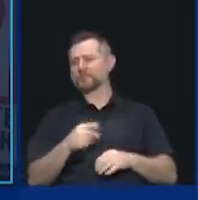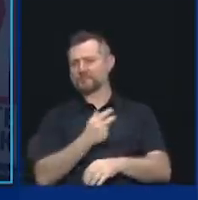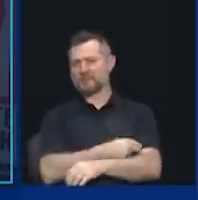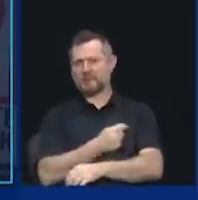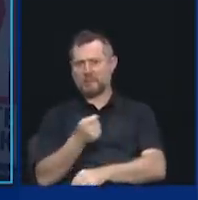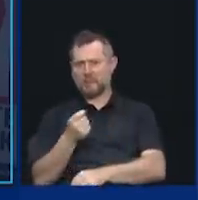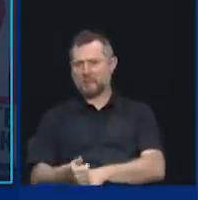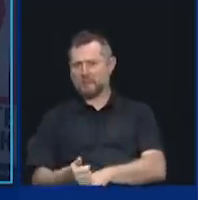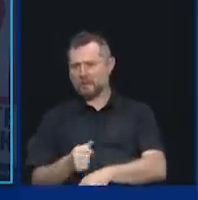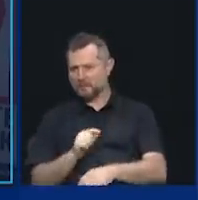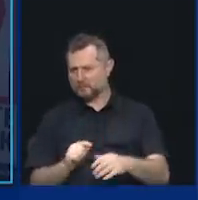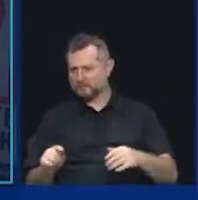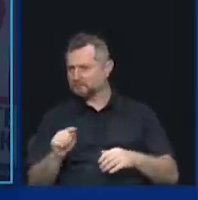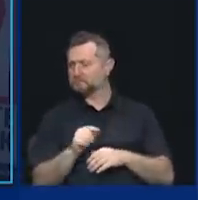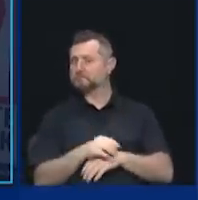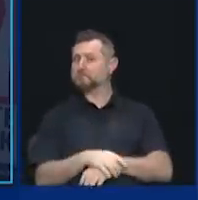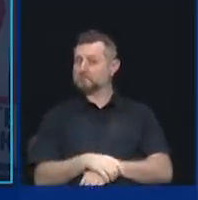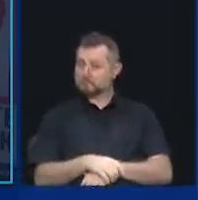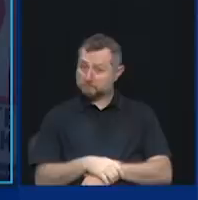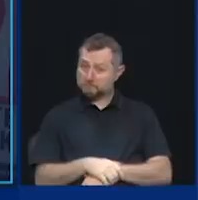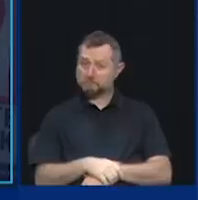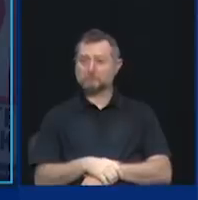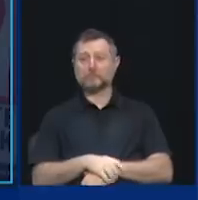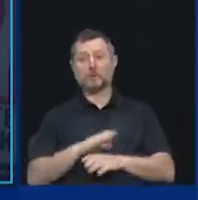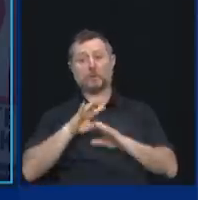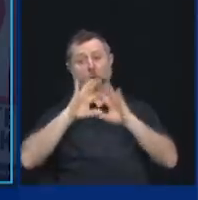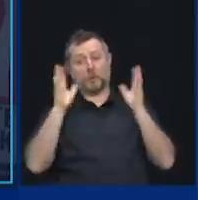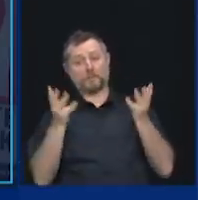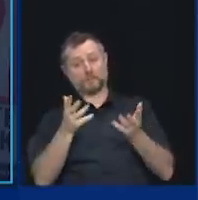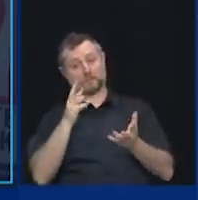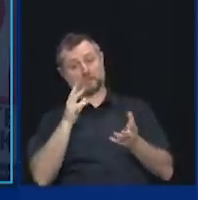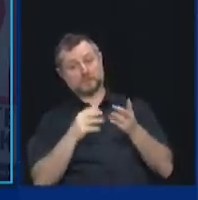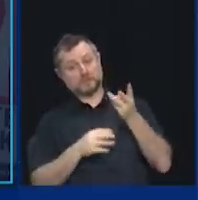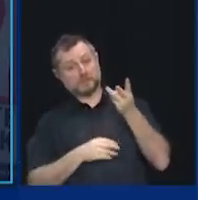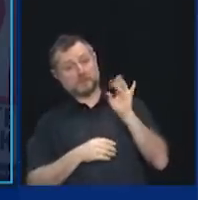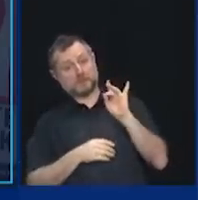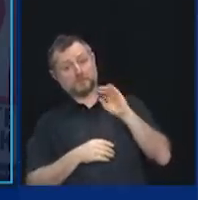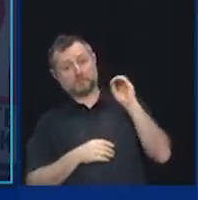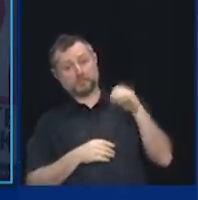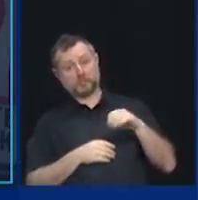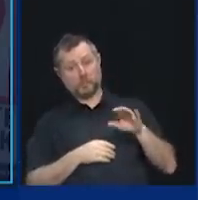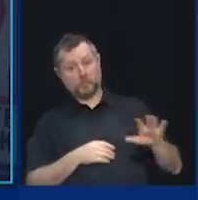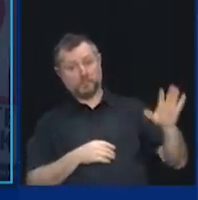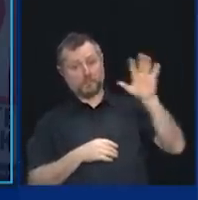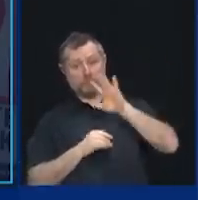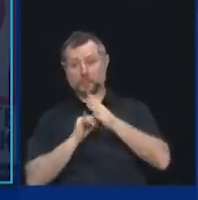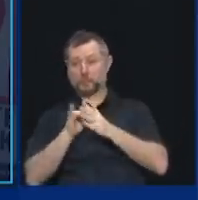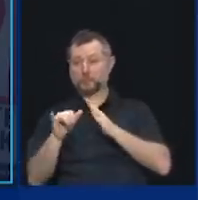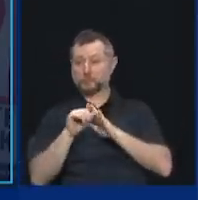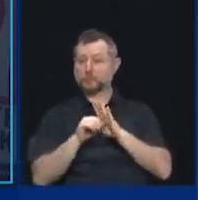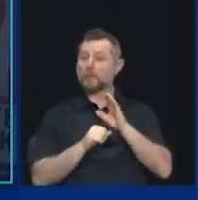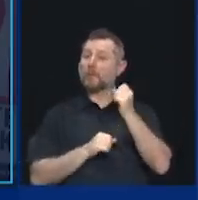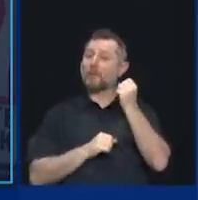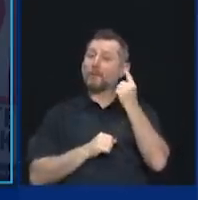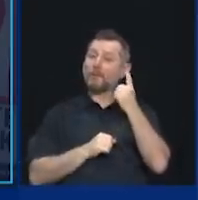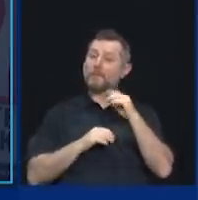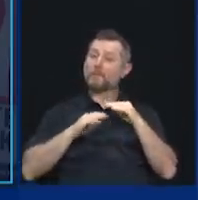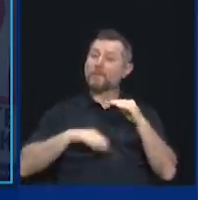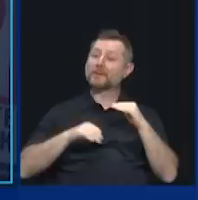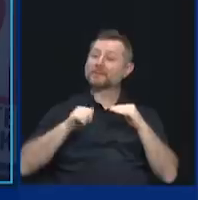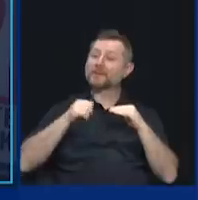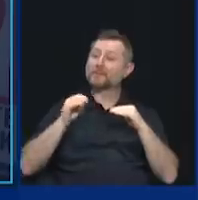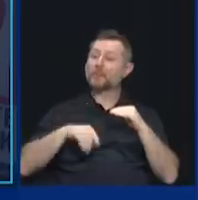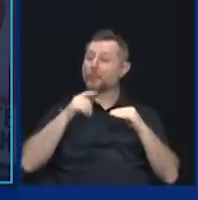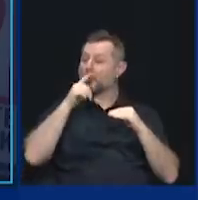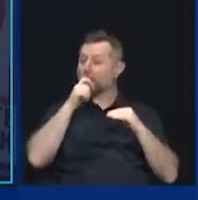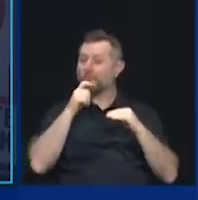The overall vaccination rate in the state is 68. So these zip codes are